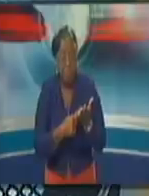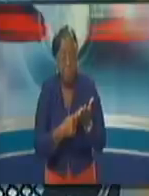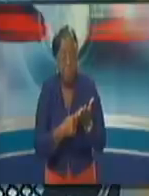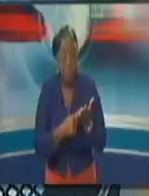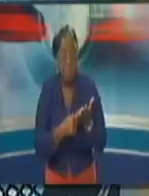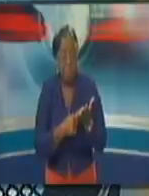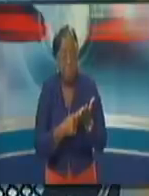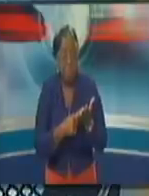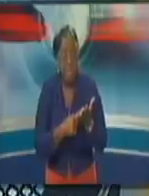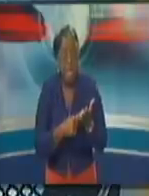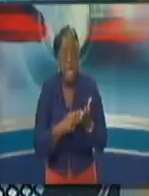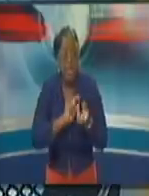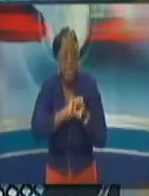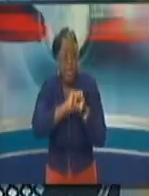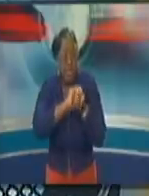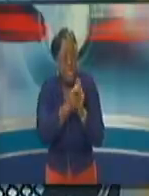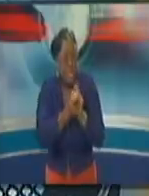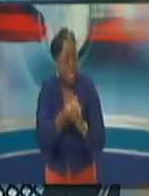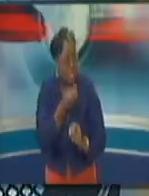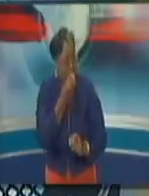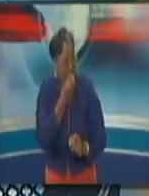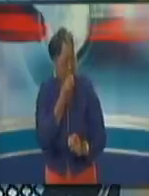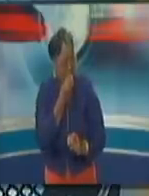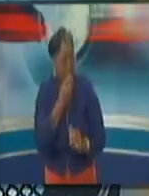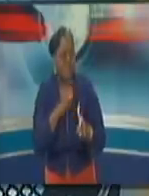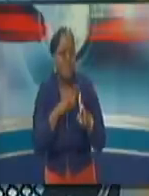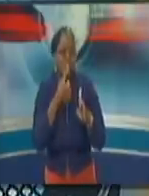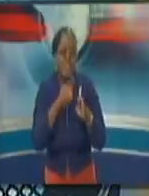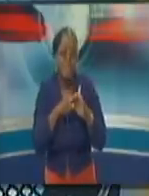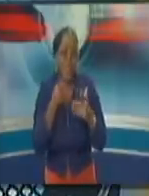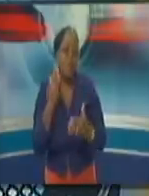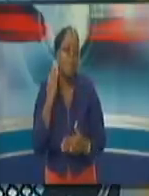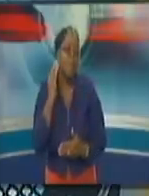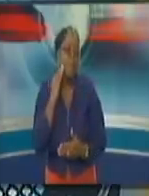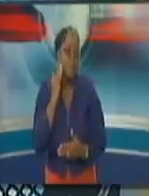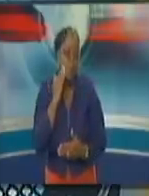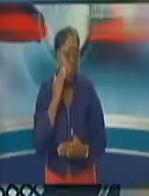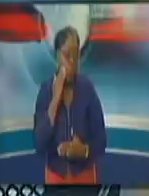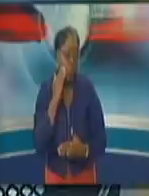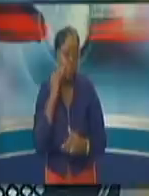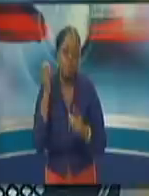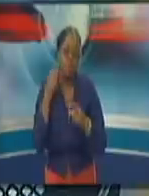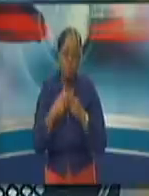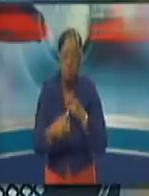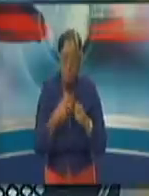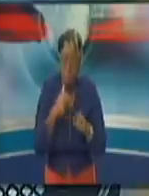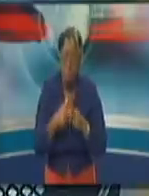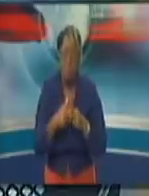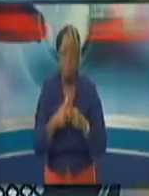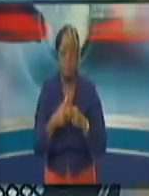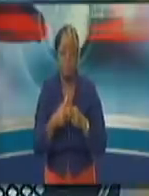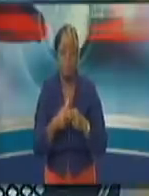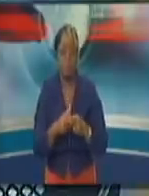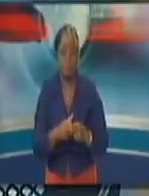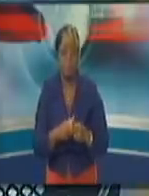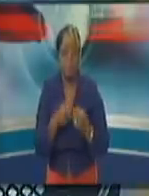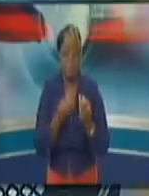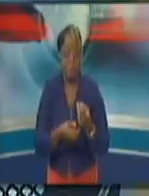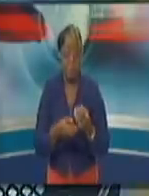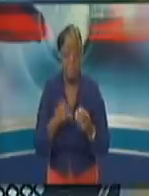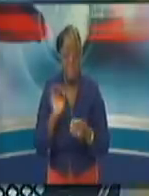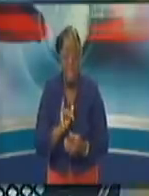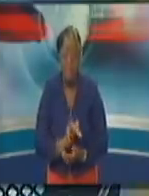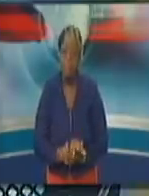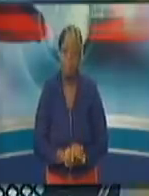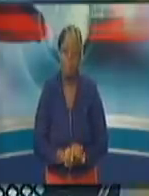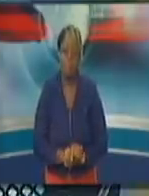be a symptom of a mood disorder. So just like loss of appetite could be a symptom of depression, increased appetite could also be a symptom